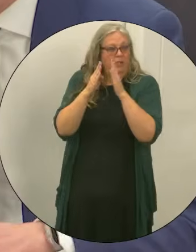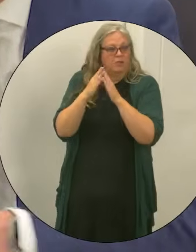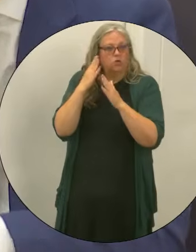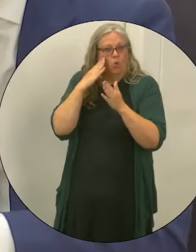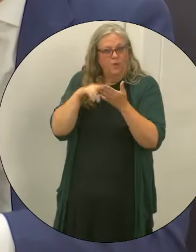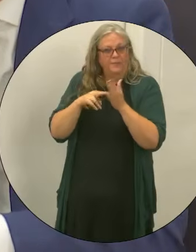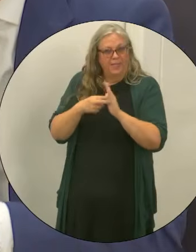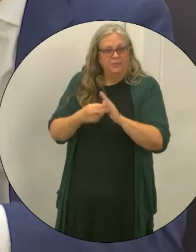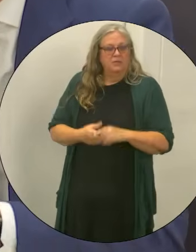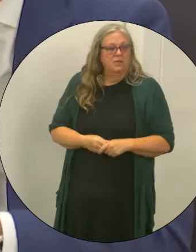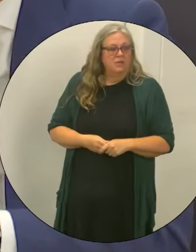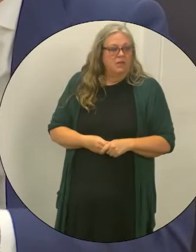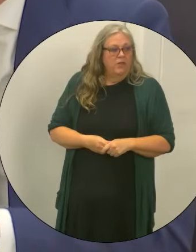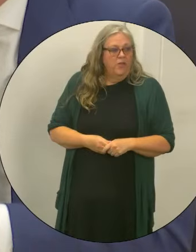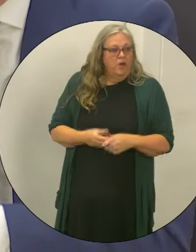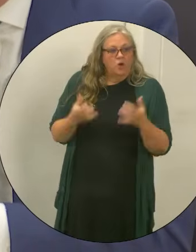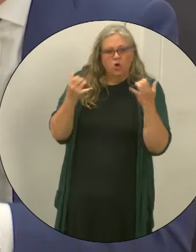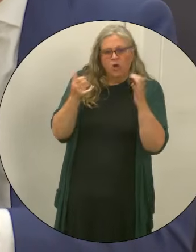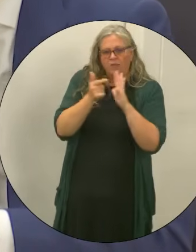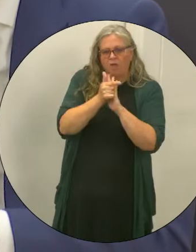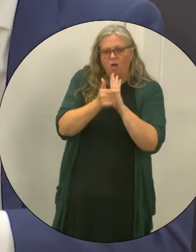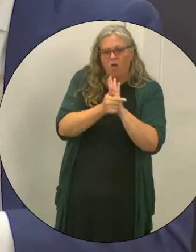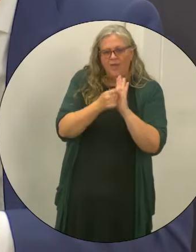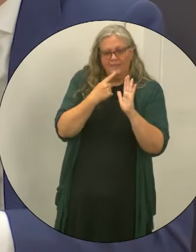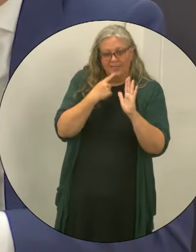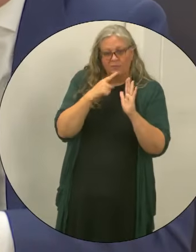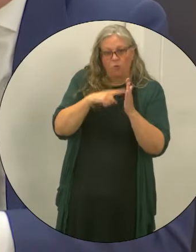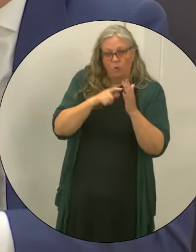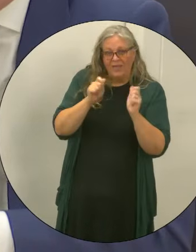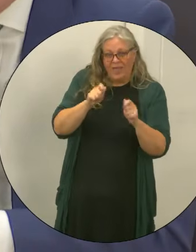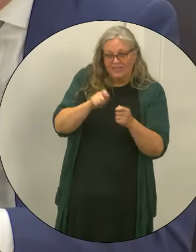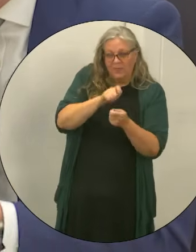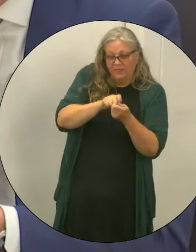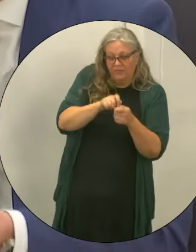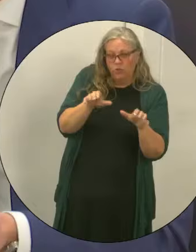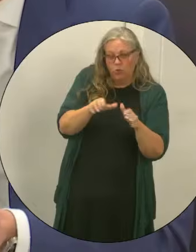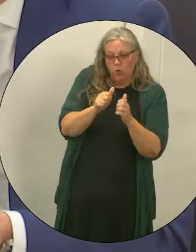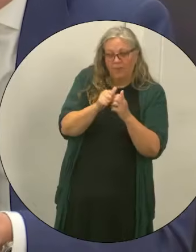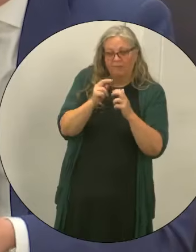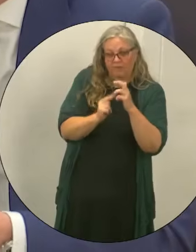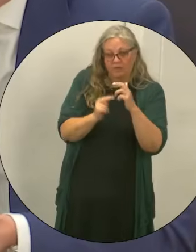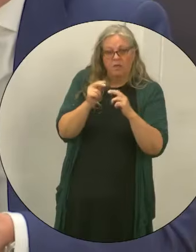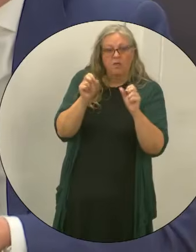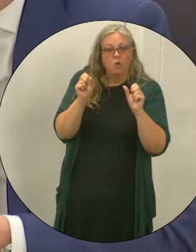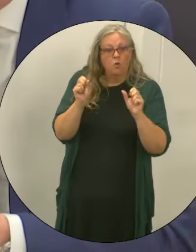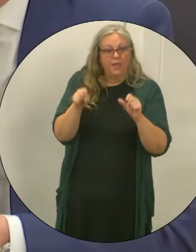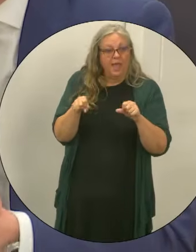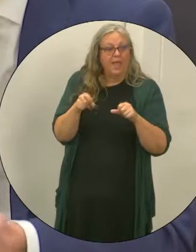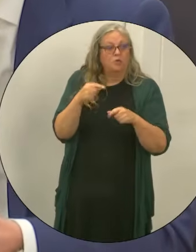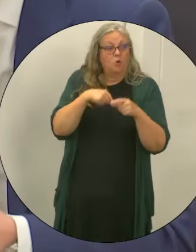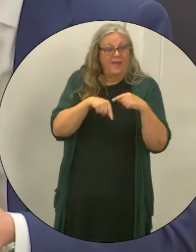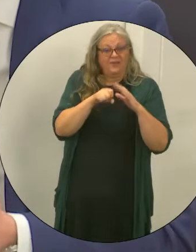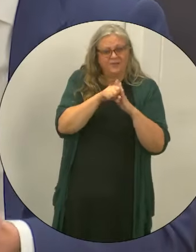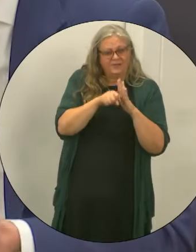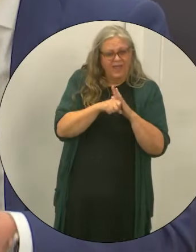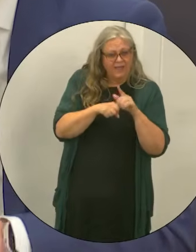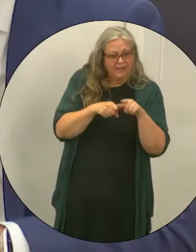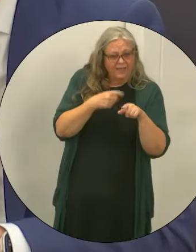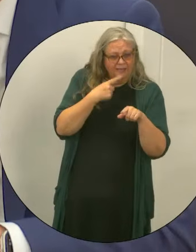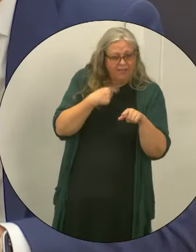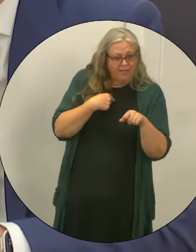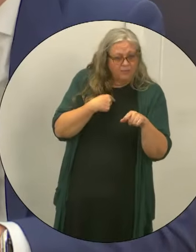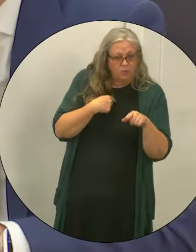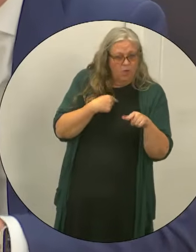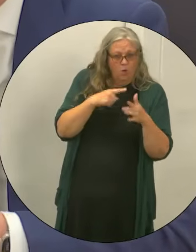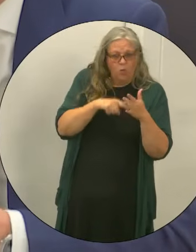actually means. In current law, it says what we can specifically do with our facilities. We might be able to go back to the state and say, hey, tell us what you don't want us to do